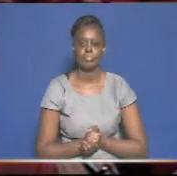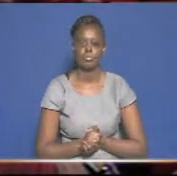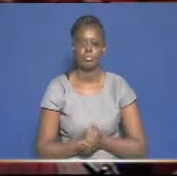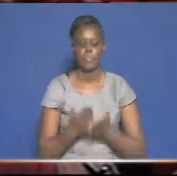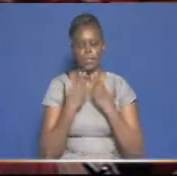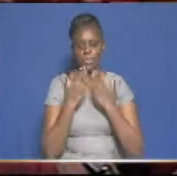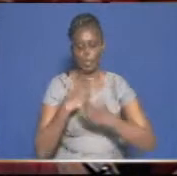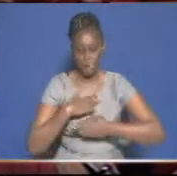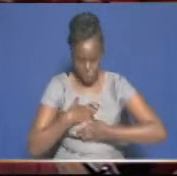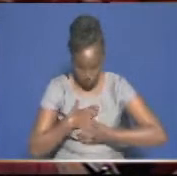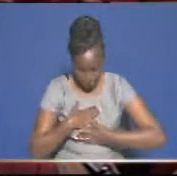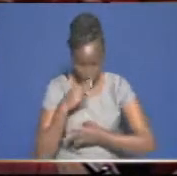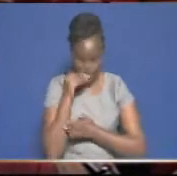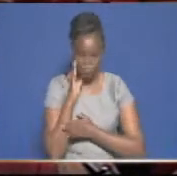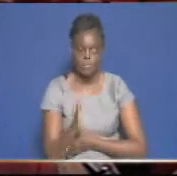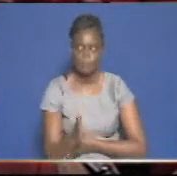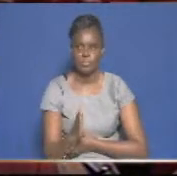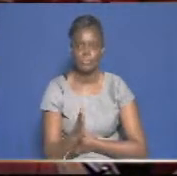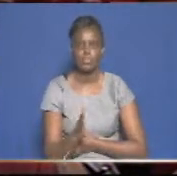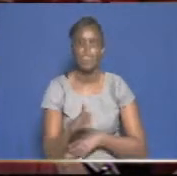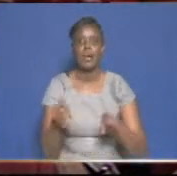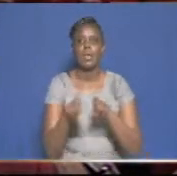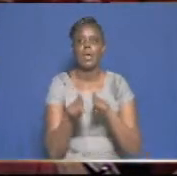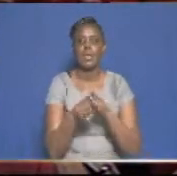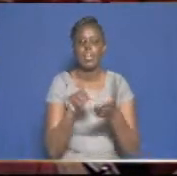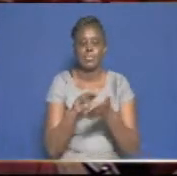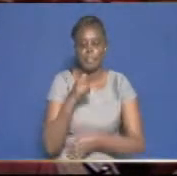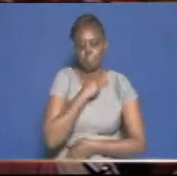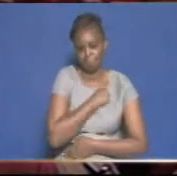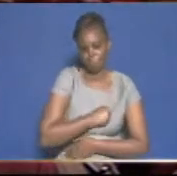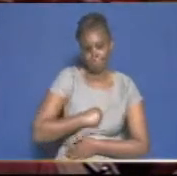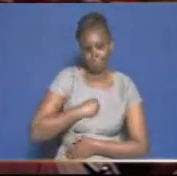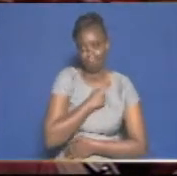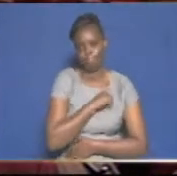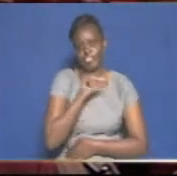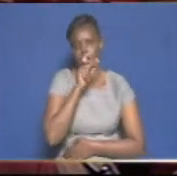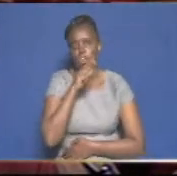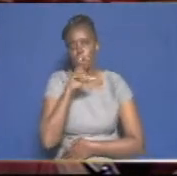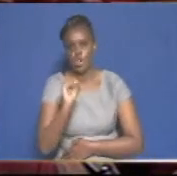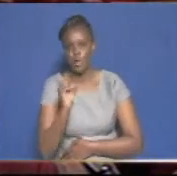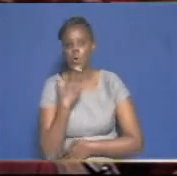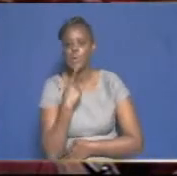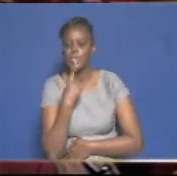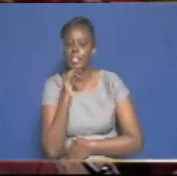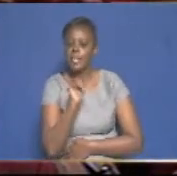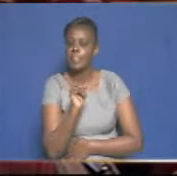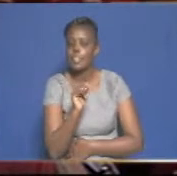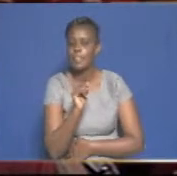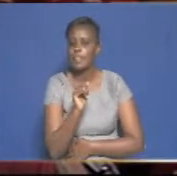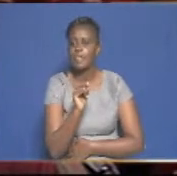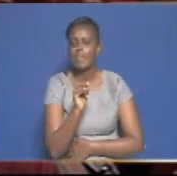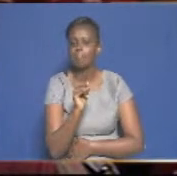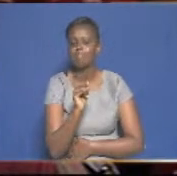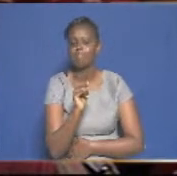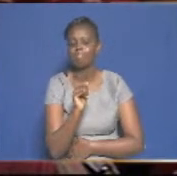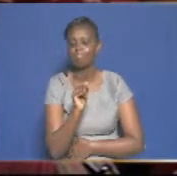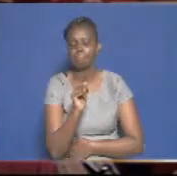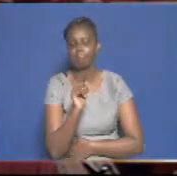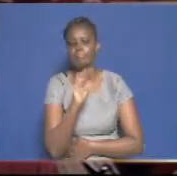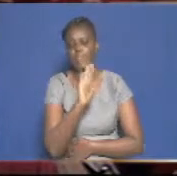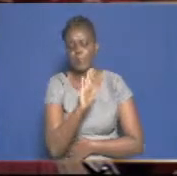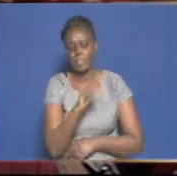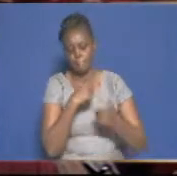Thank you, Honorable Speaker. As I eulogize Jacoyo, I want to say not just charisma, but